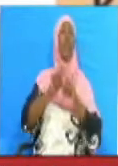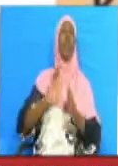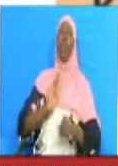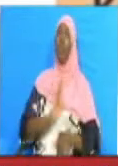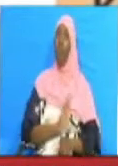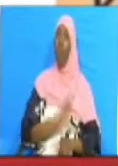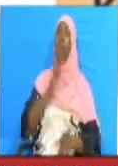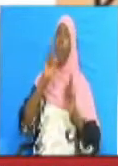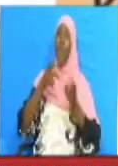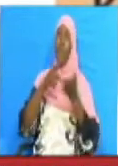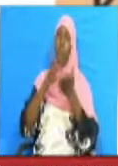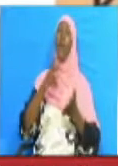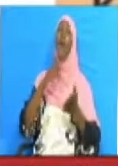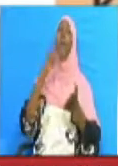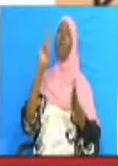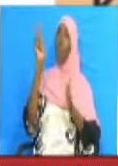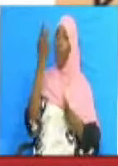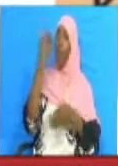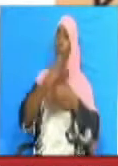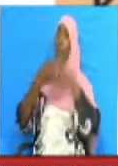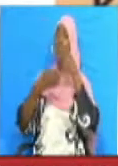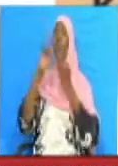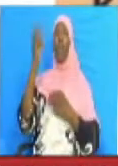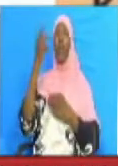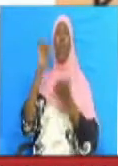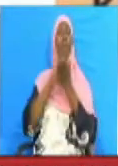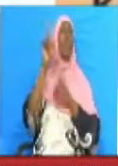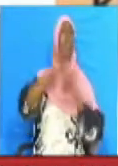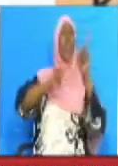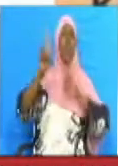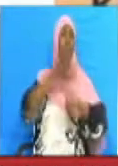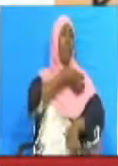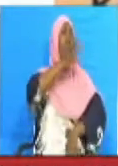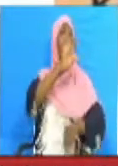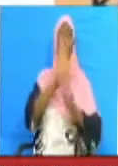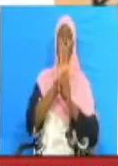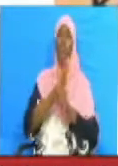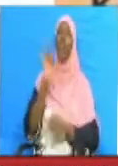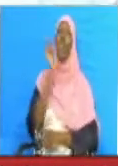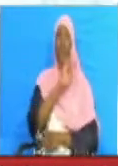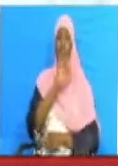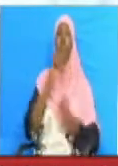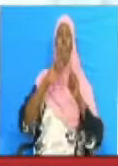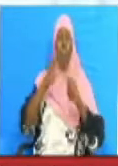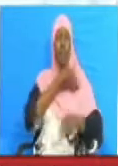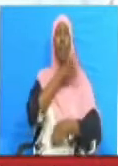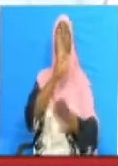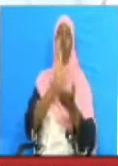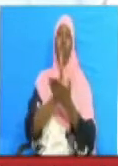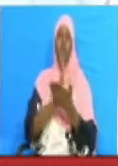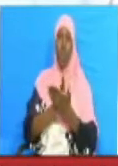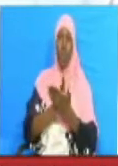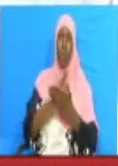Kenya and build Kenya. That journey has been very empowering. It's been tough, but it's been very empowering. We are all shocked or have